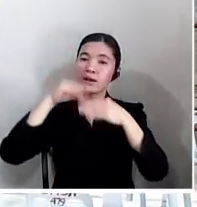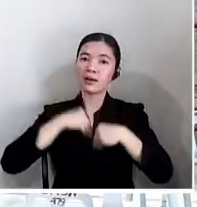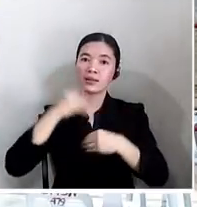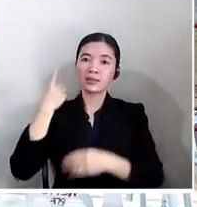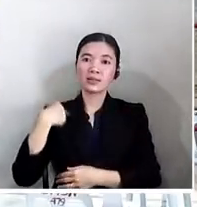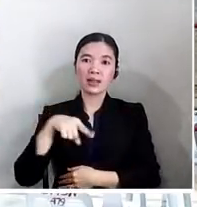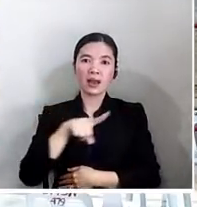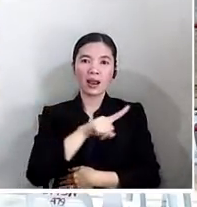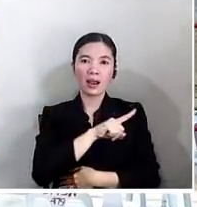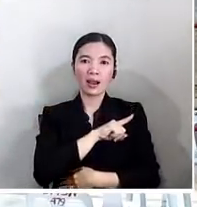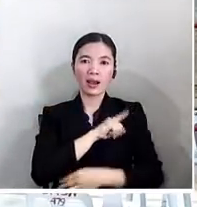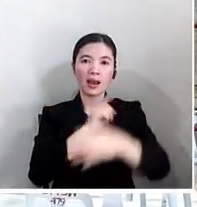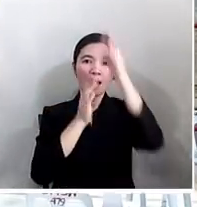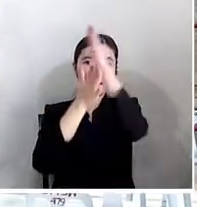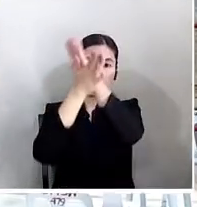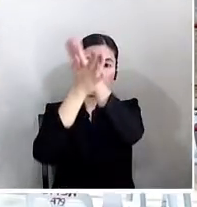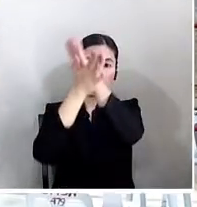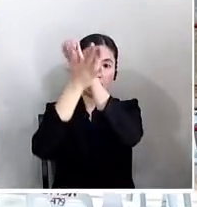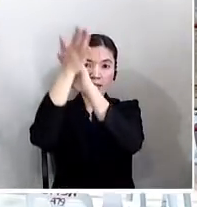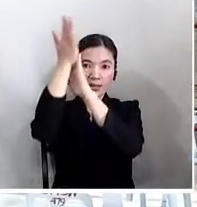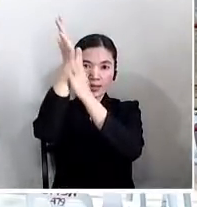grant us